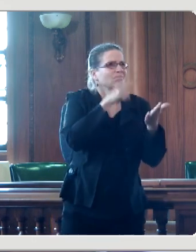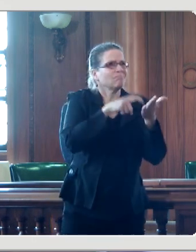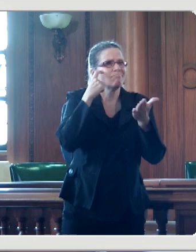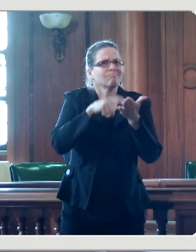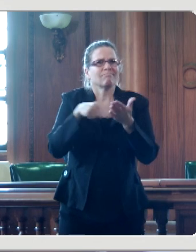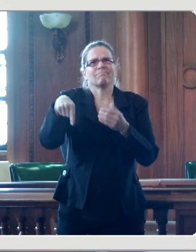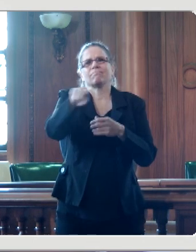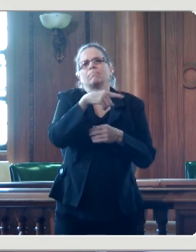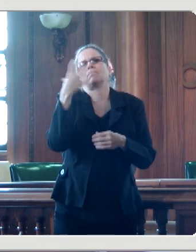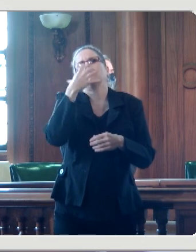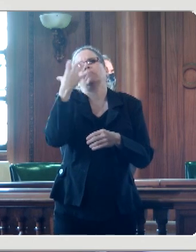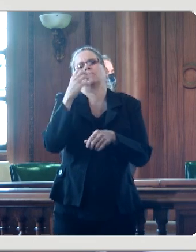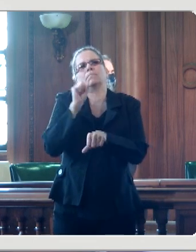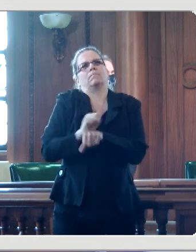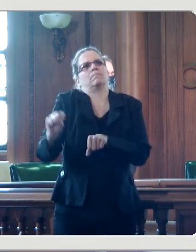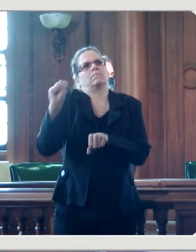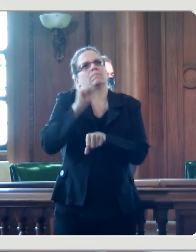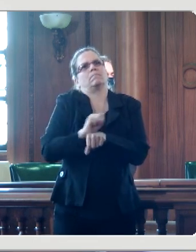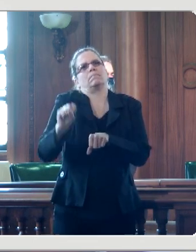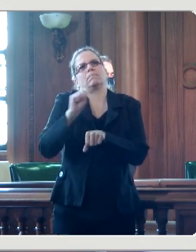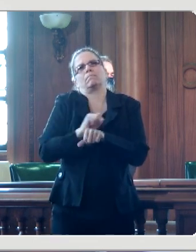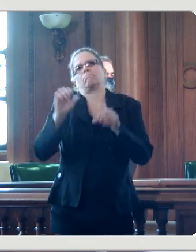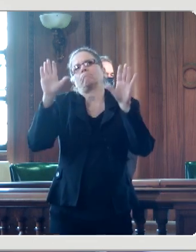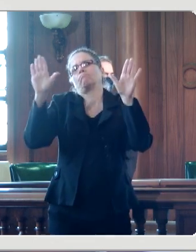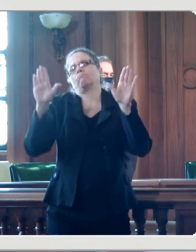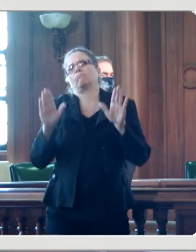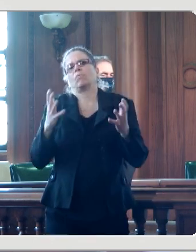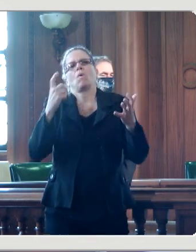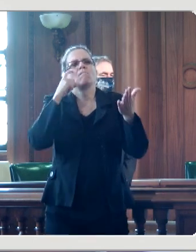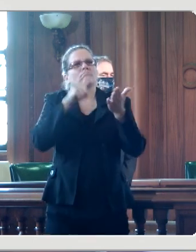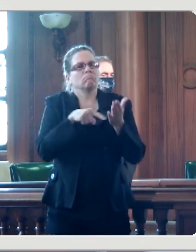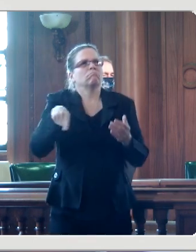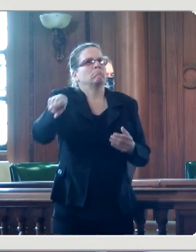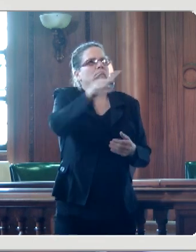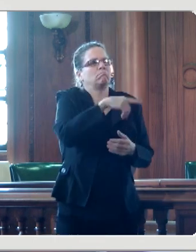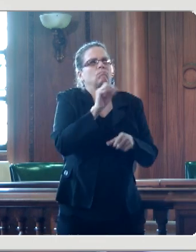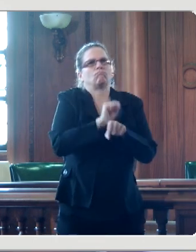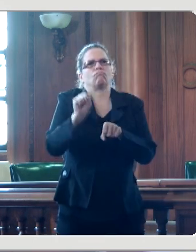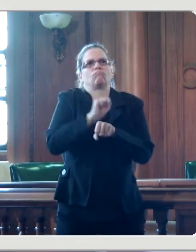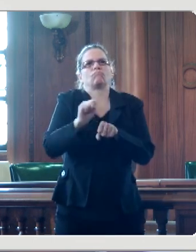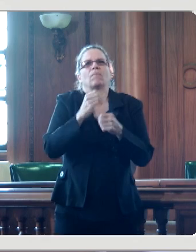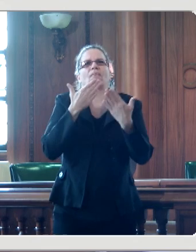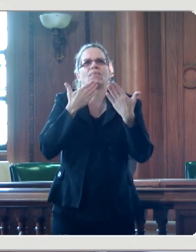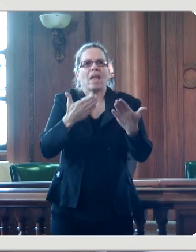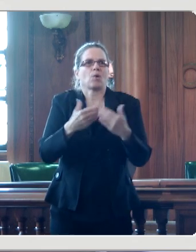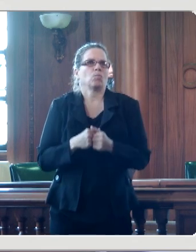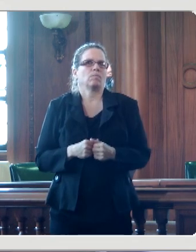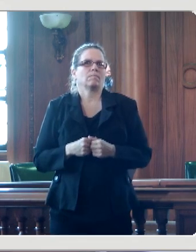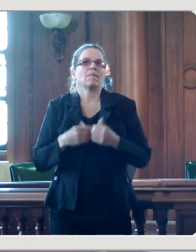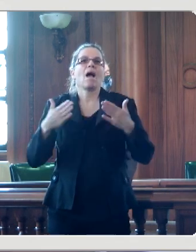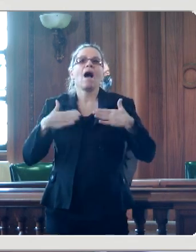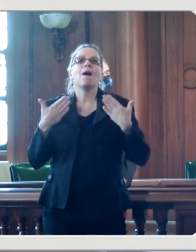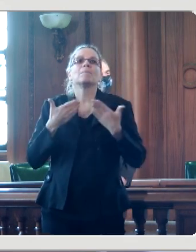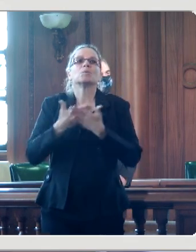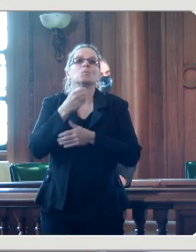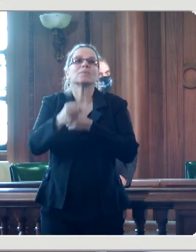safe. I want to thank them for all their hard work and wish all of them a happy new year. On the safety front,